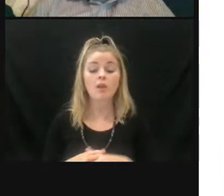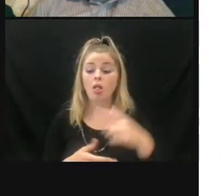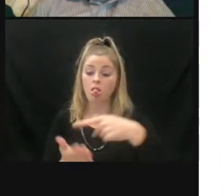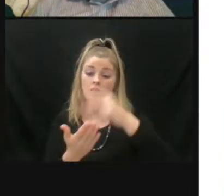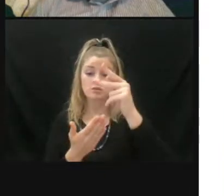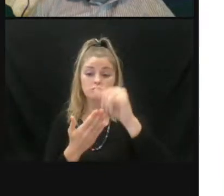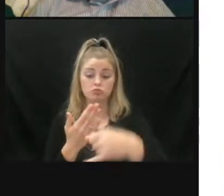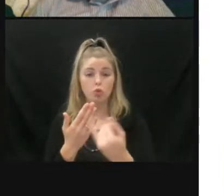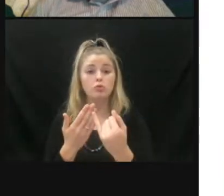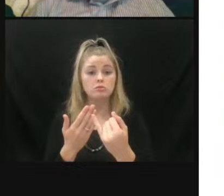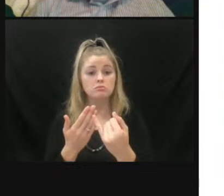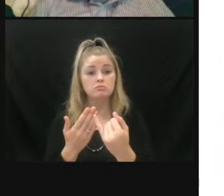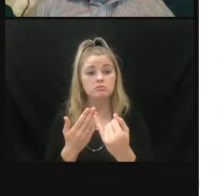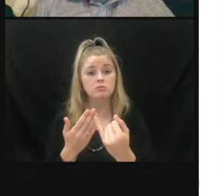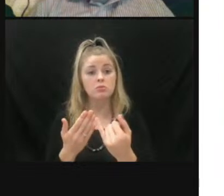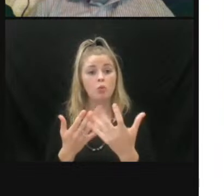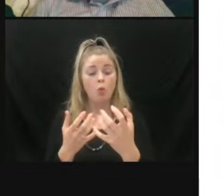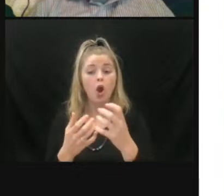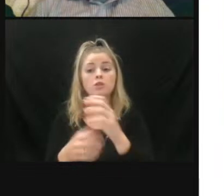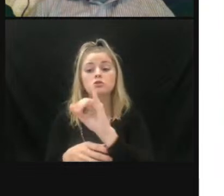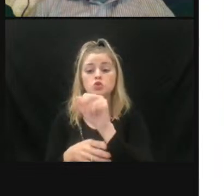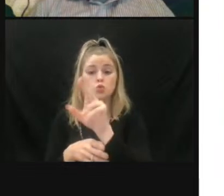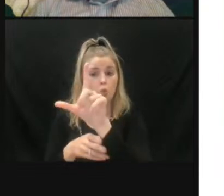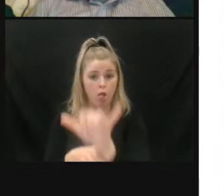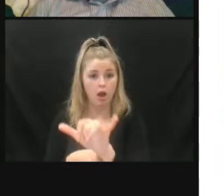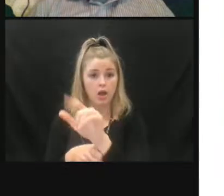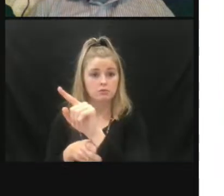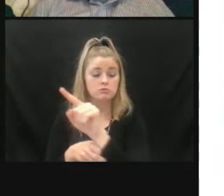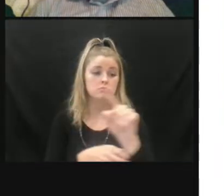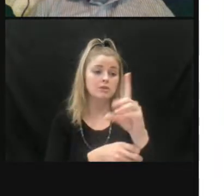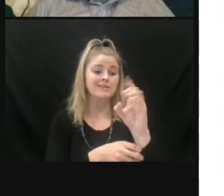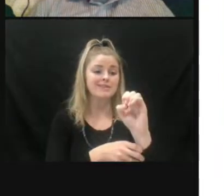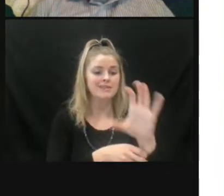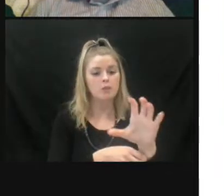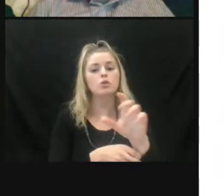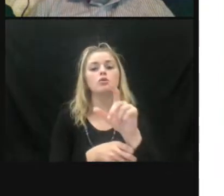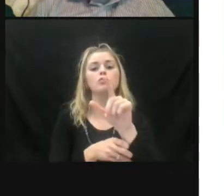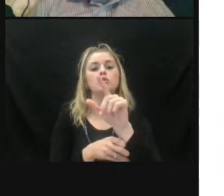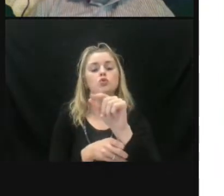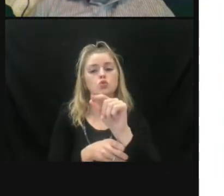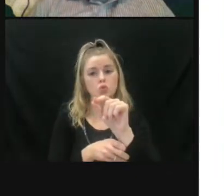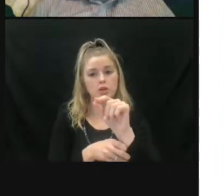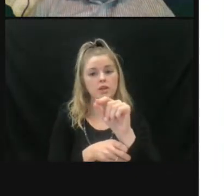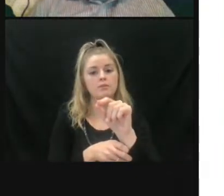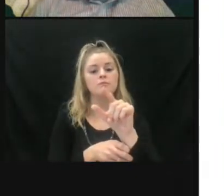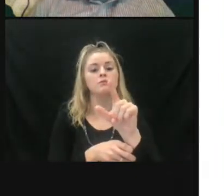project originally set itself to take place from July through to December 31st, 2023.